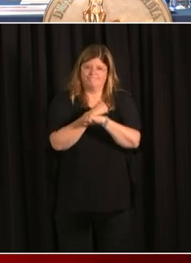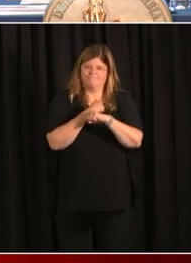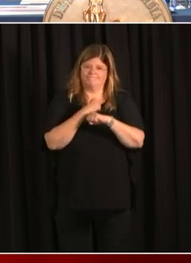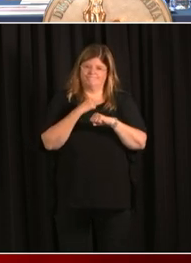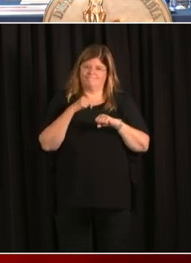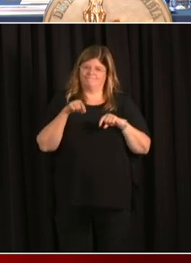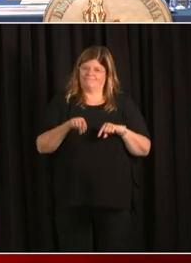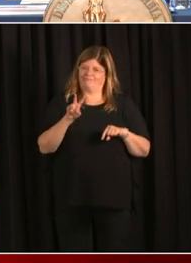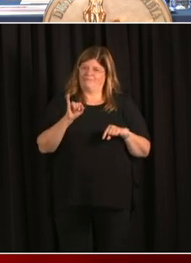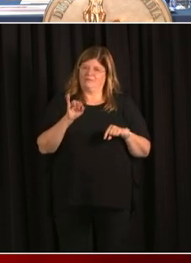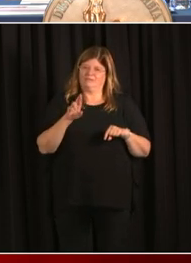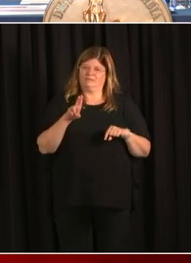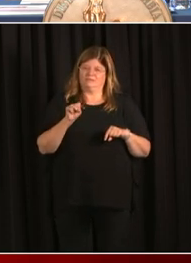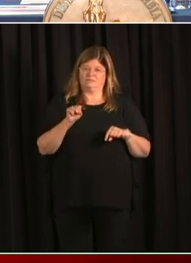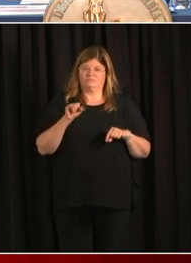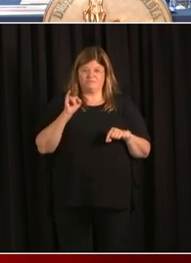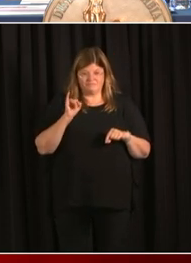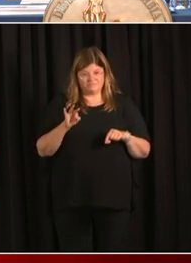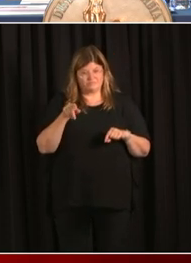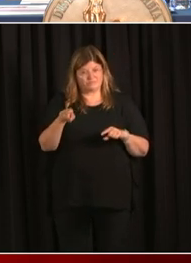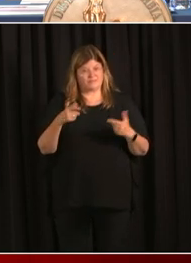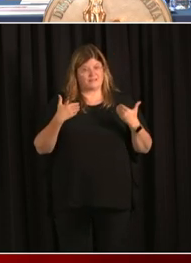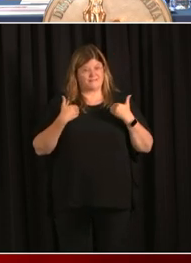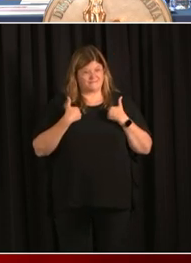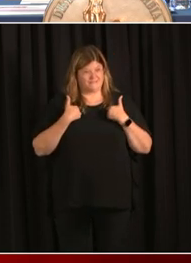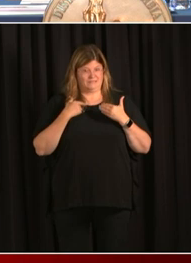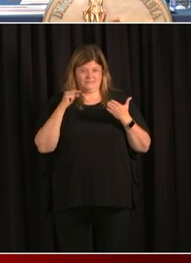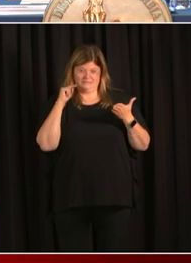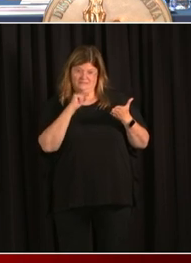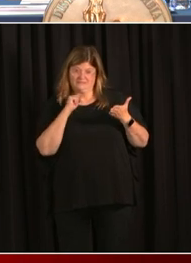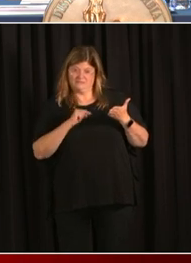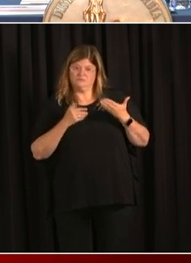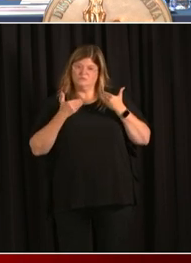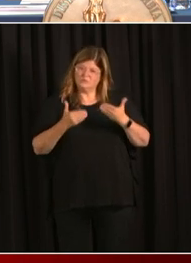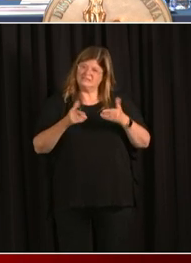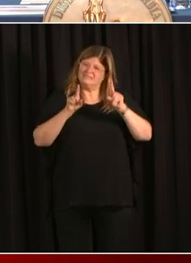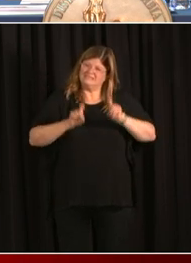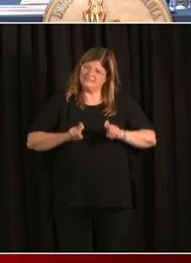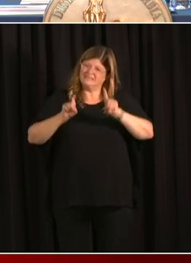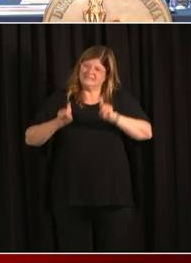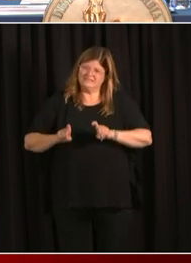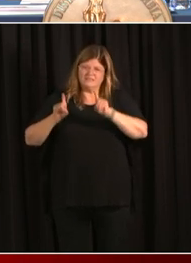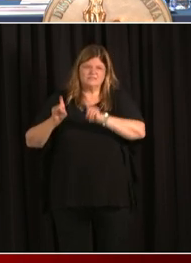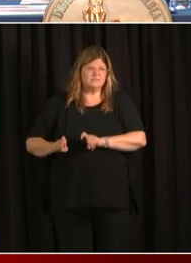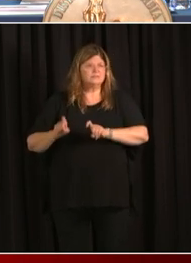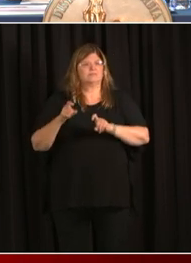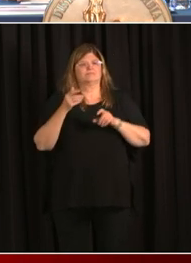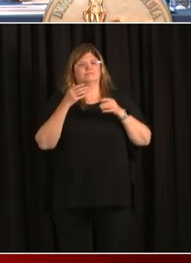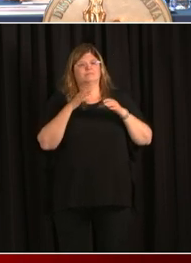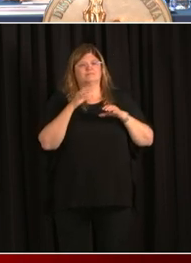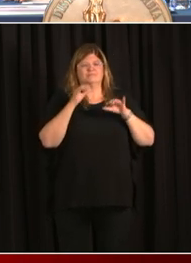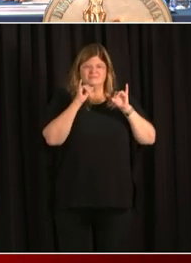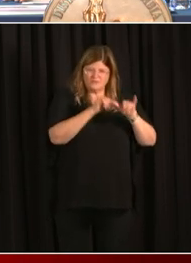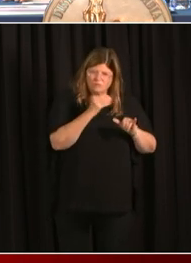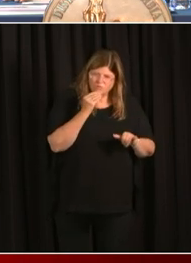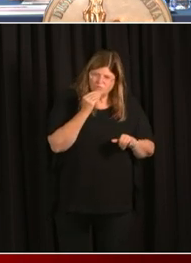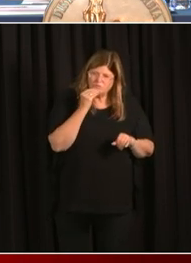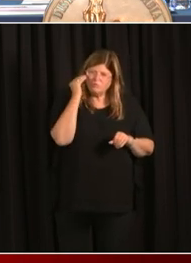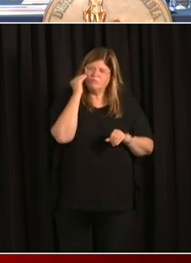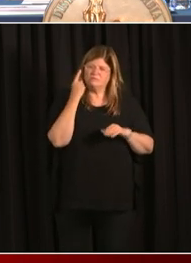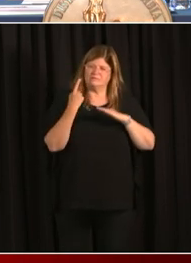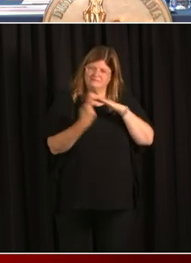if you have symptoms, get tested and stay home. Isolate and quarantine